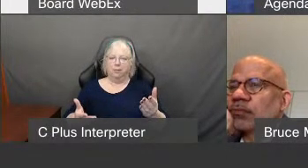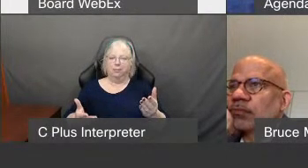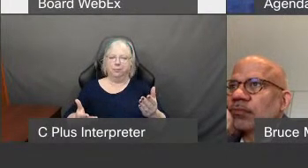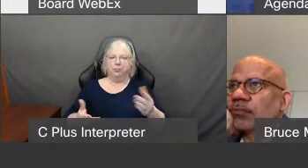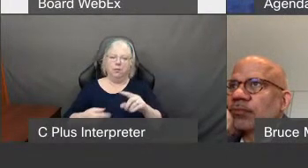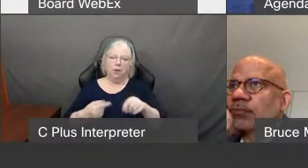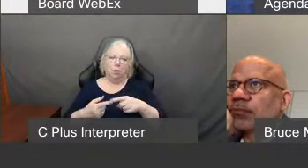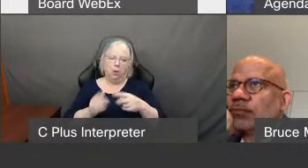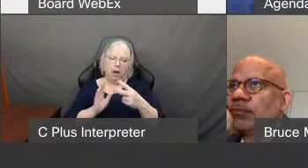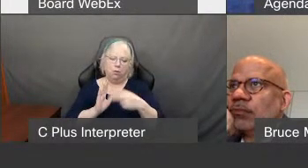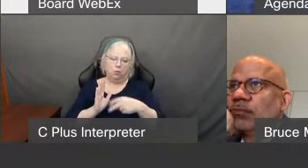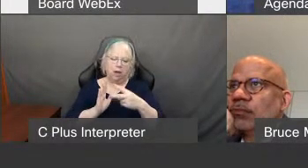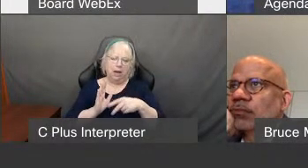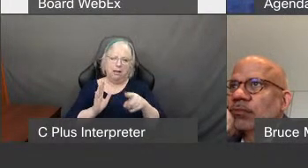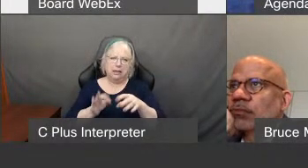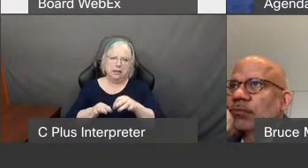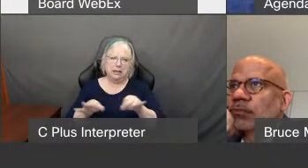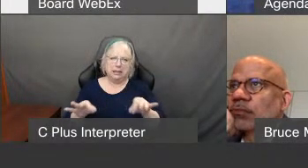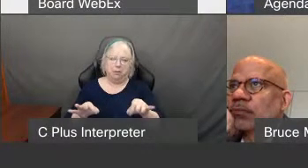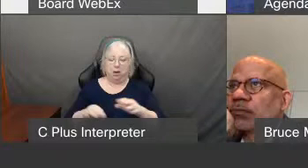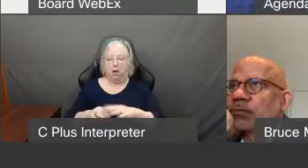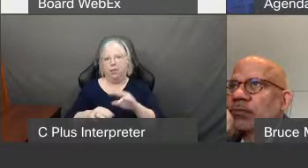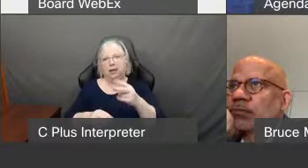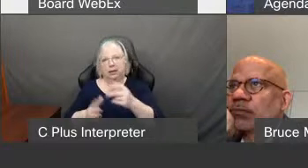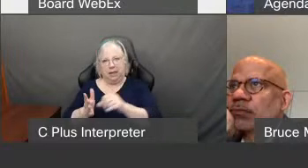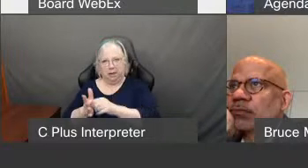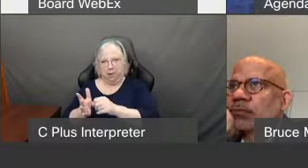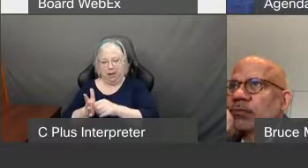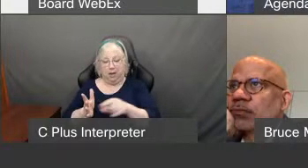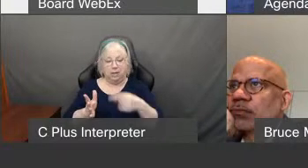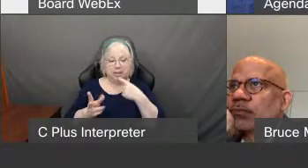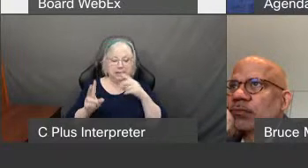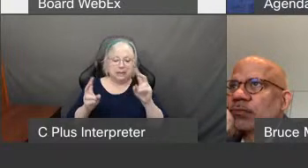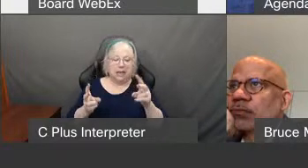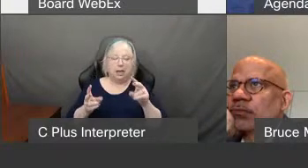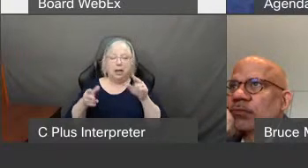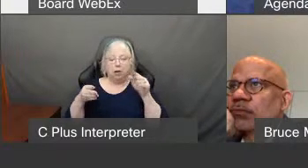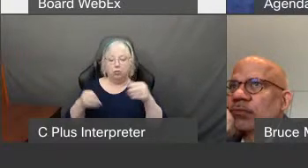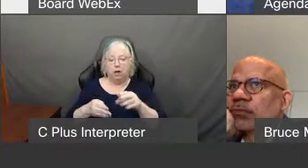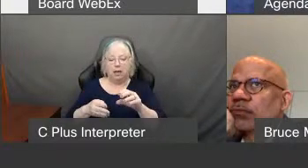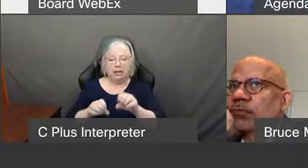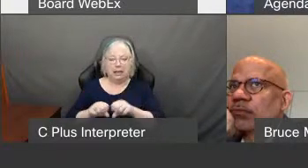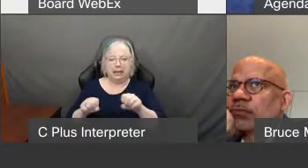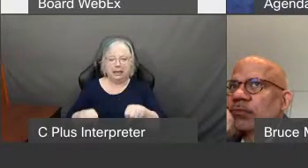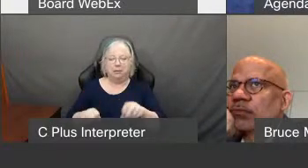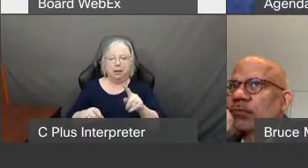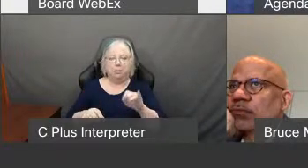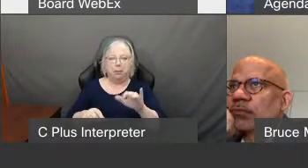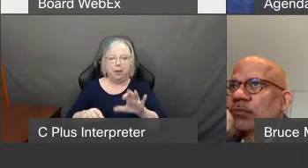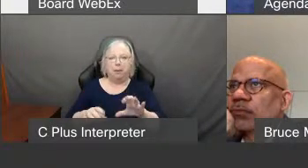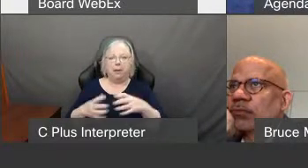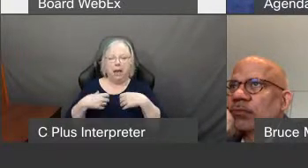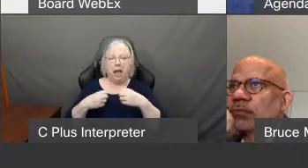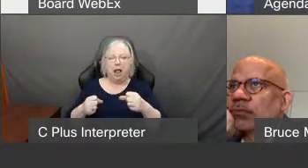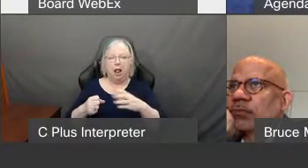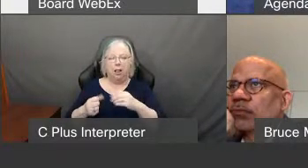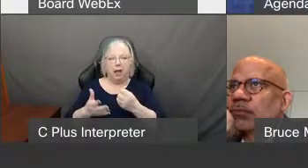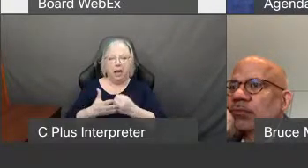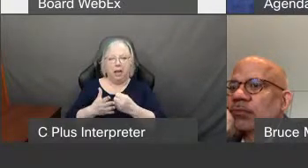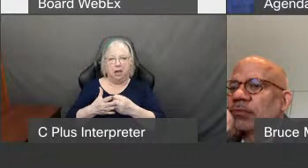when I read this statement in here, and it's on the second page, and it says address systemic public health and economic